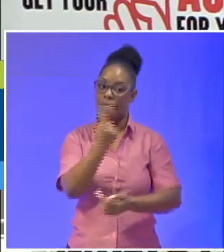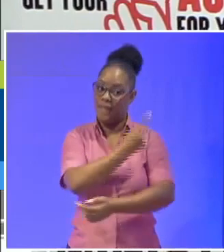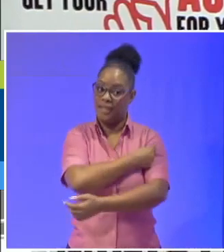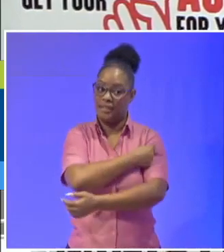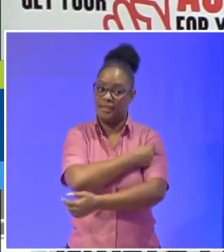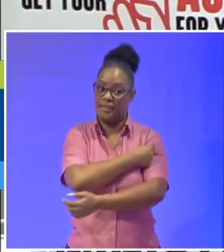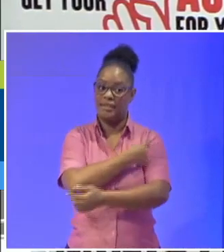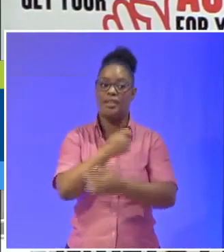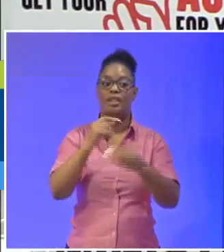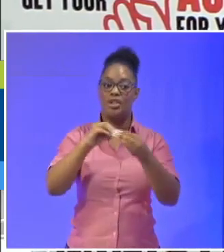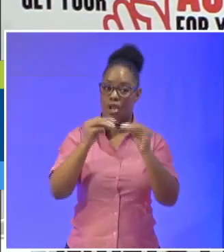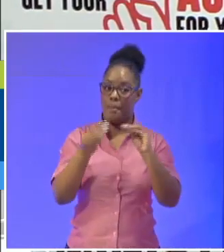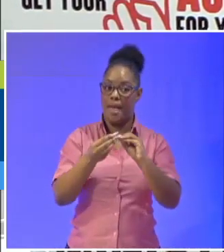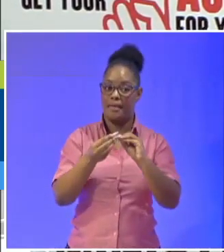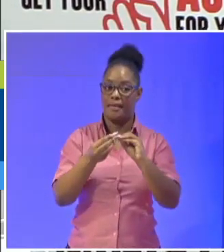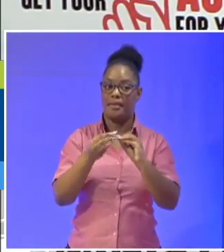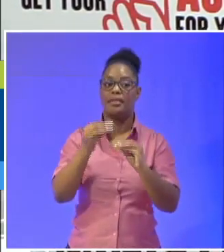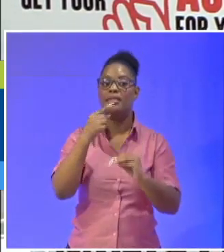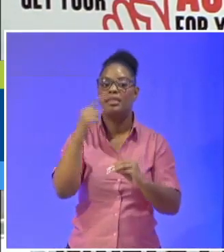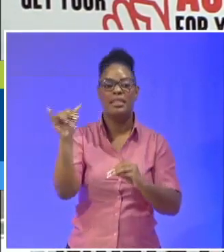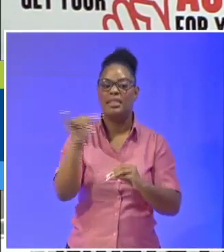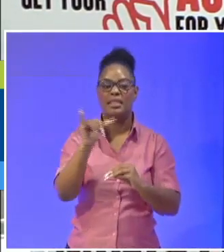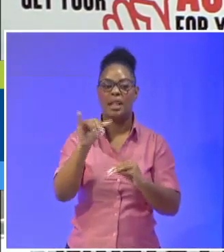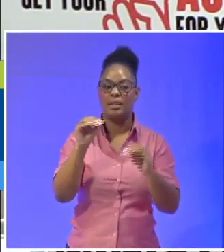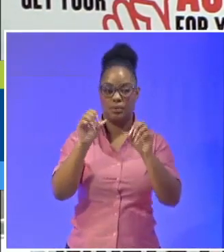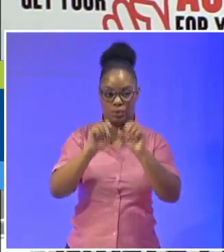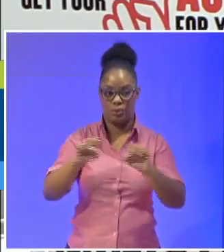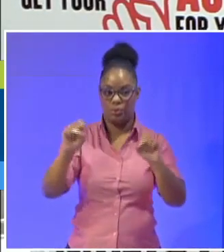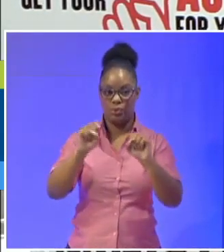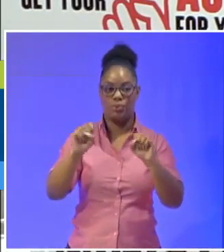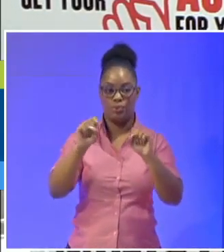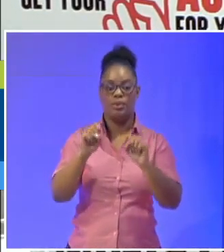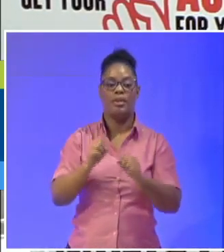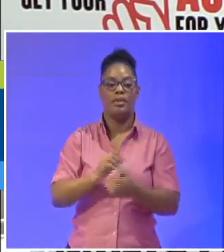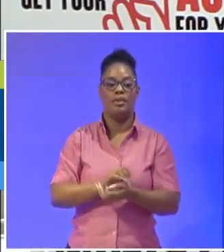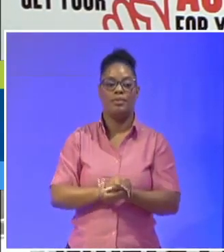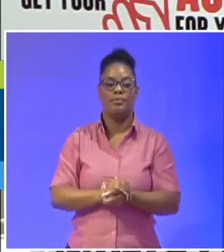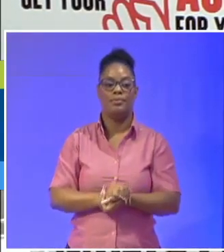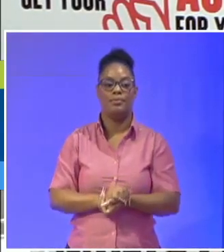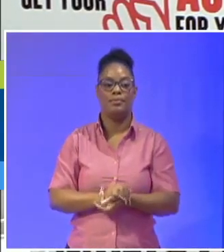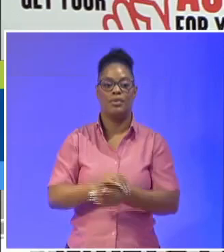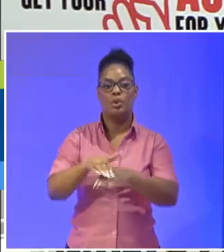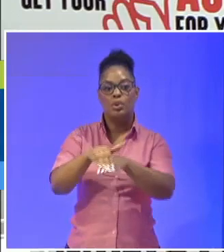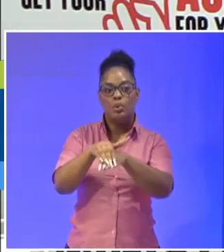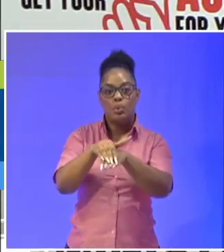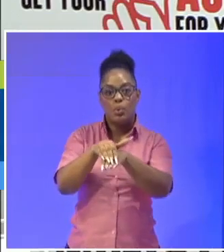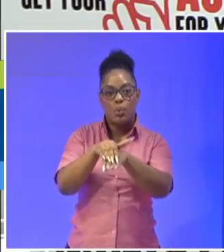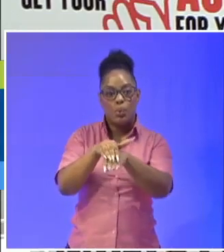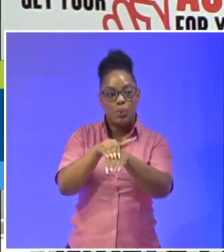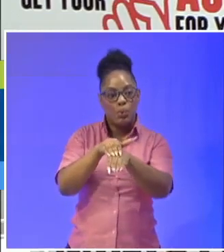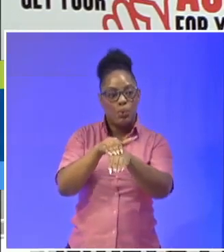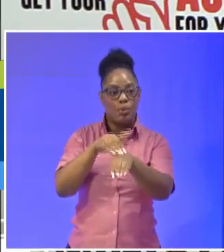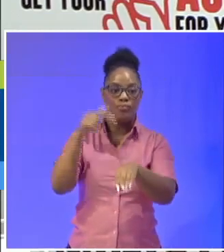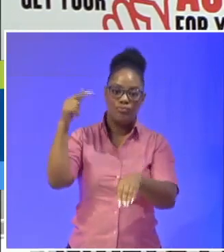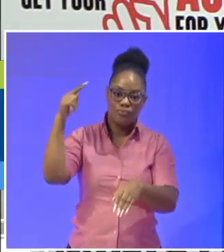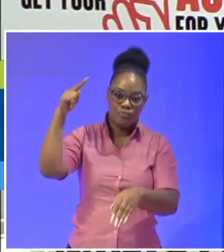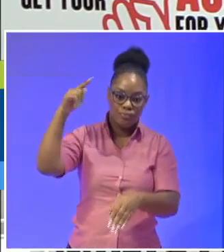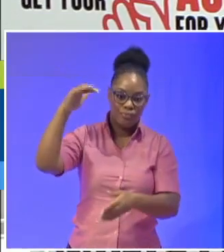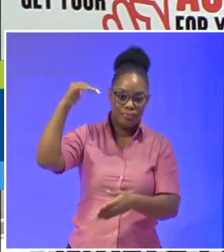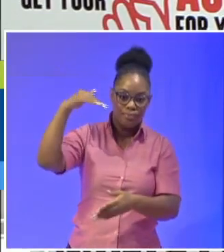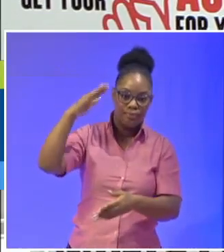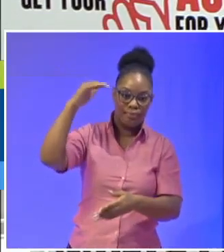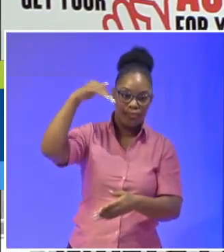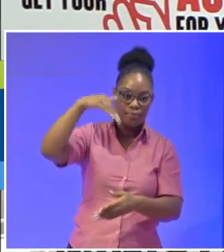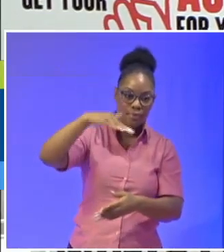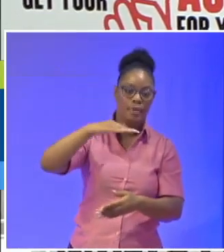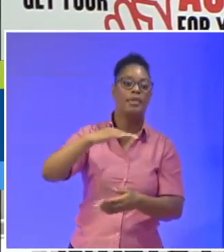as I indicated on Saturday, have taken a very deep dive. We are, as of